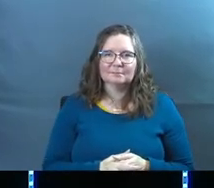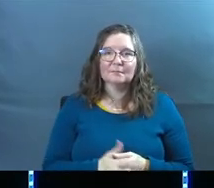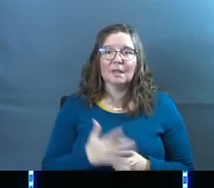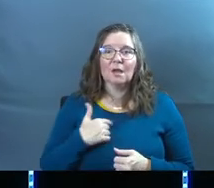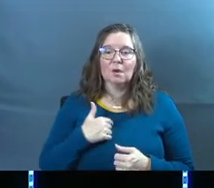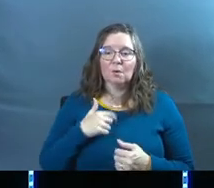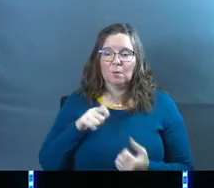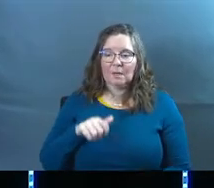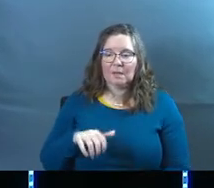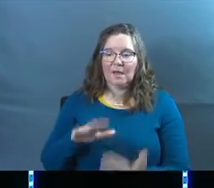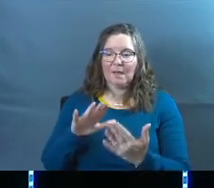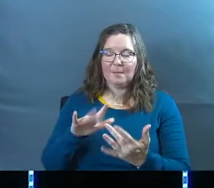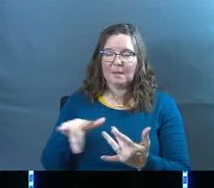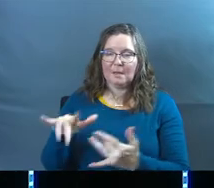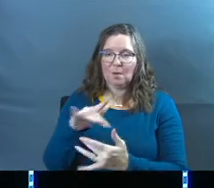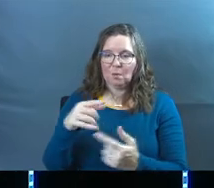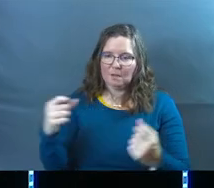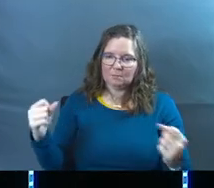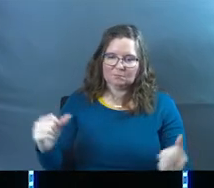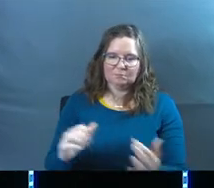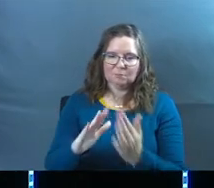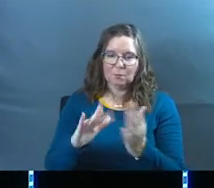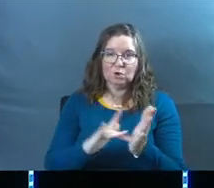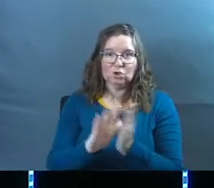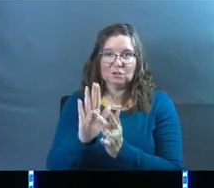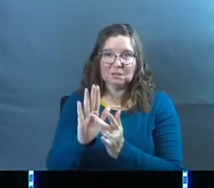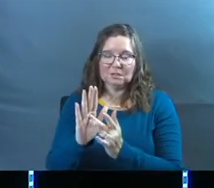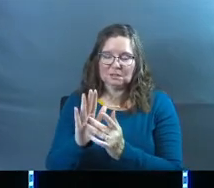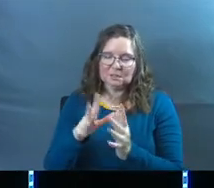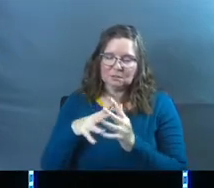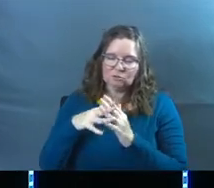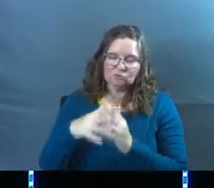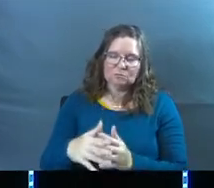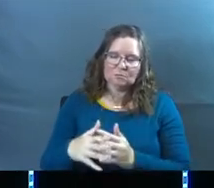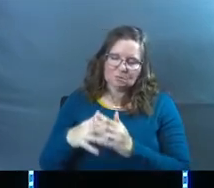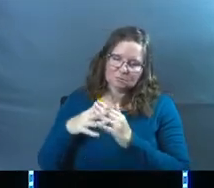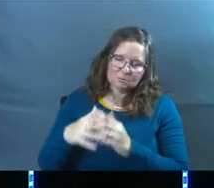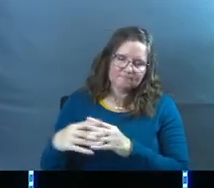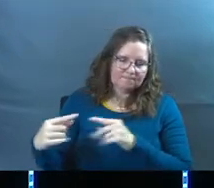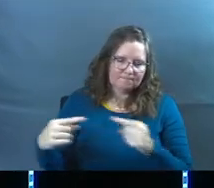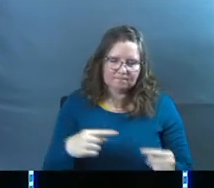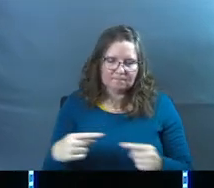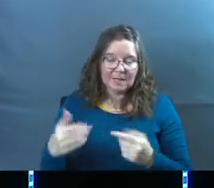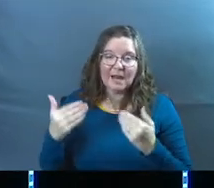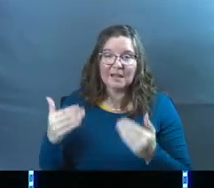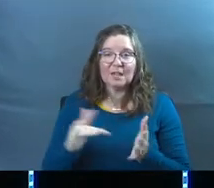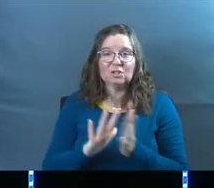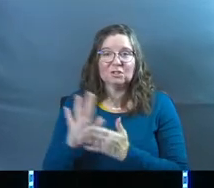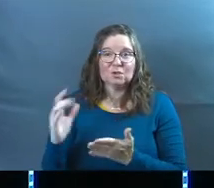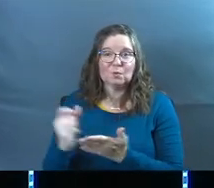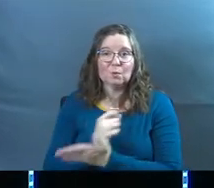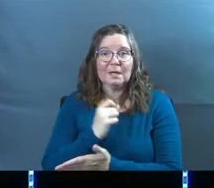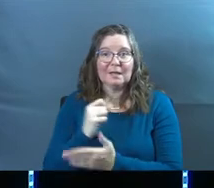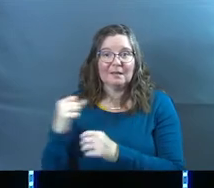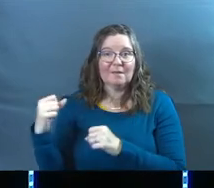And we come into the clearing and we have a fight with Jesus and let Jesus win the fight.